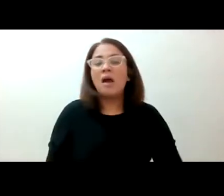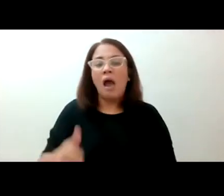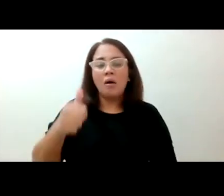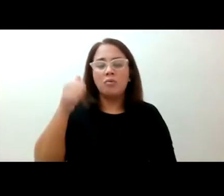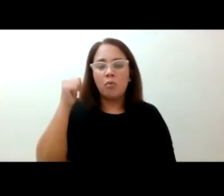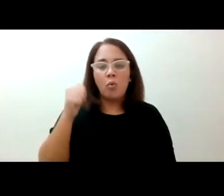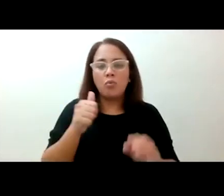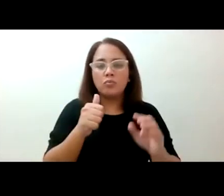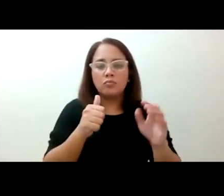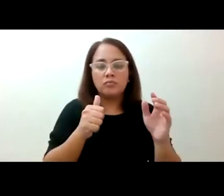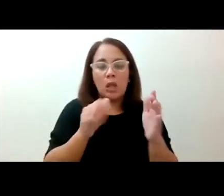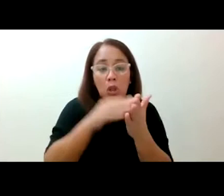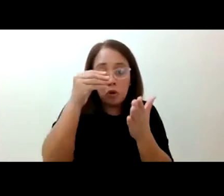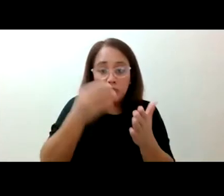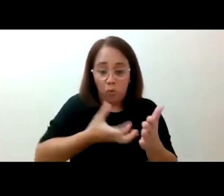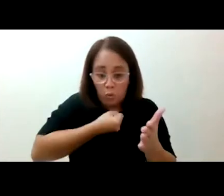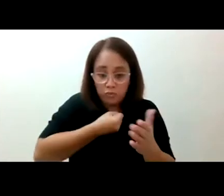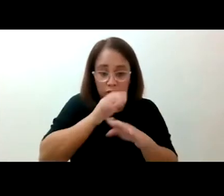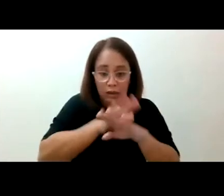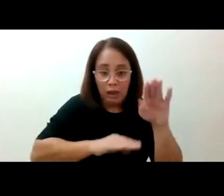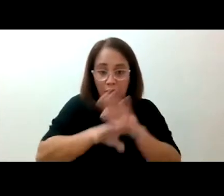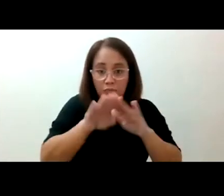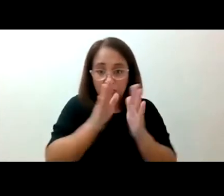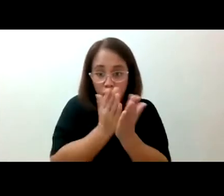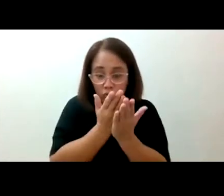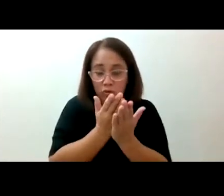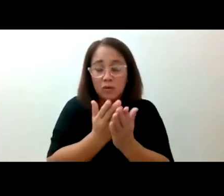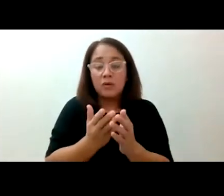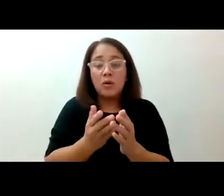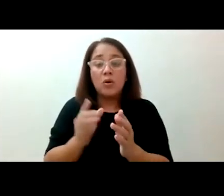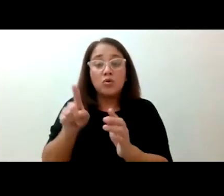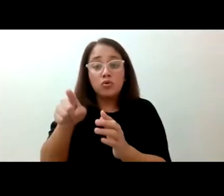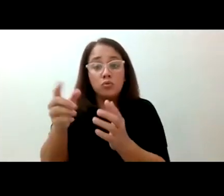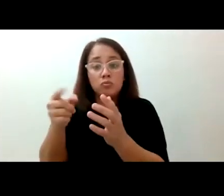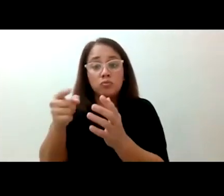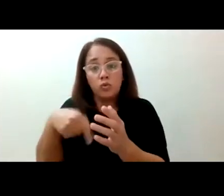teacher. The handbook is for review.